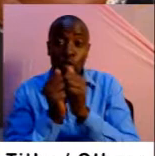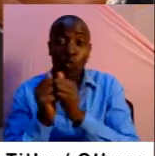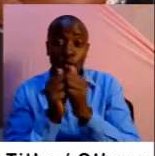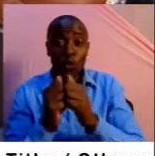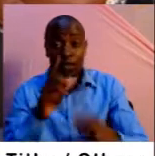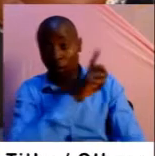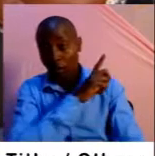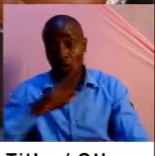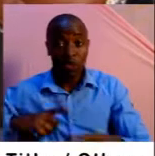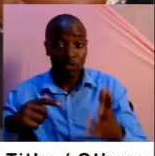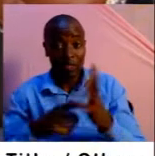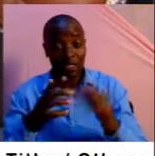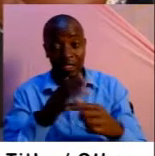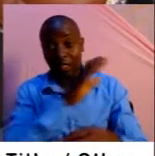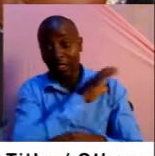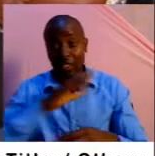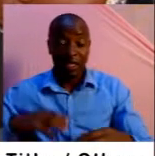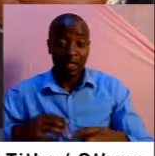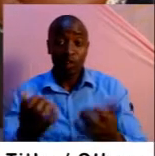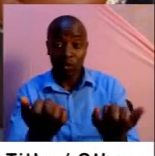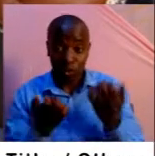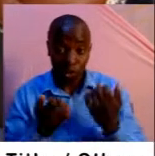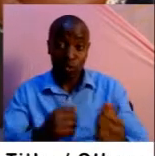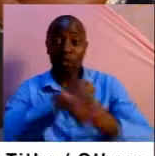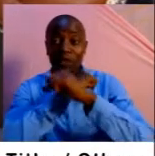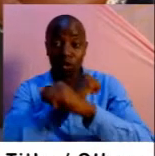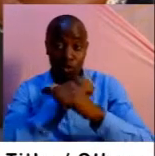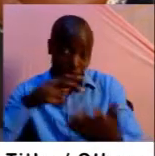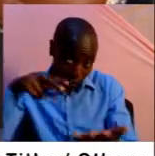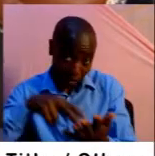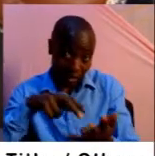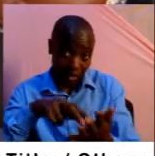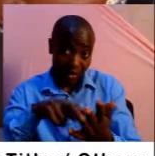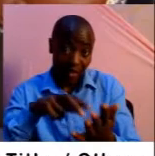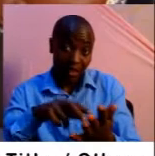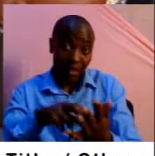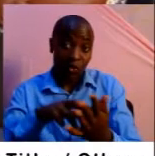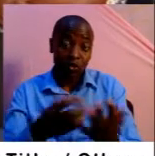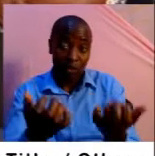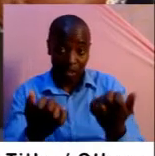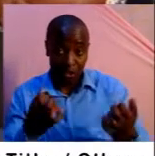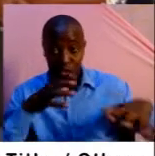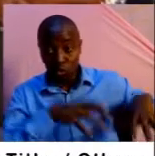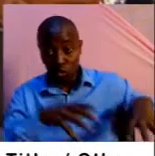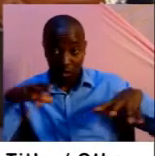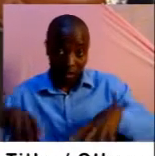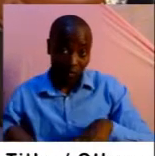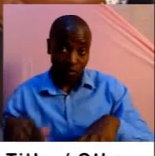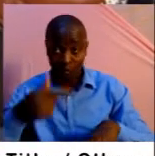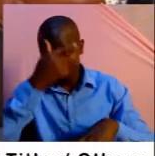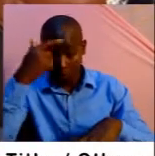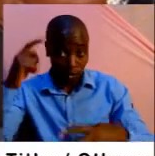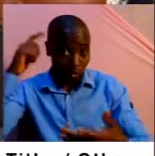with our Lord and our Savior Jesus Christ. So we need to be strong, we need to stand, we need to endure. Because I believe